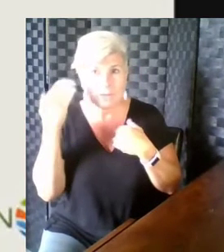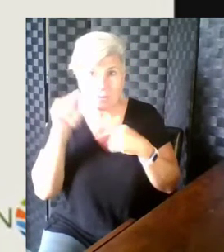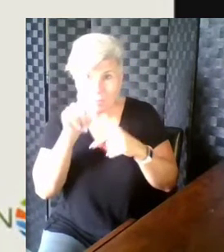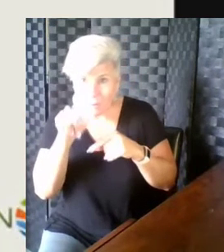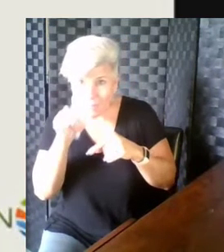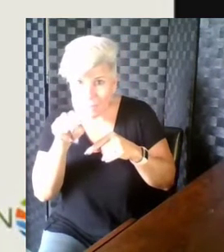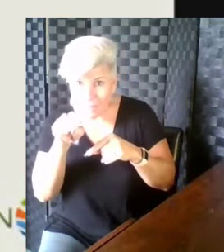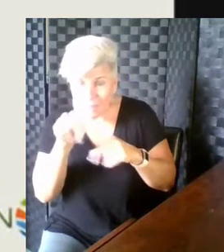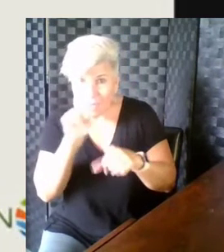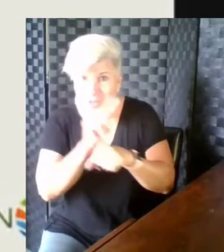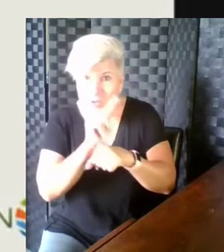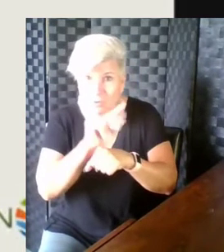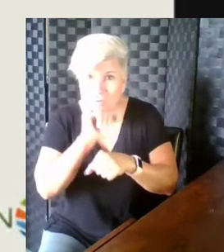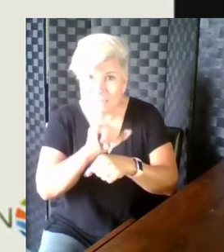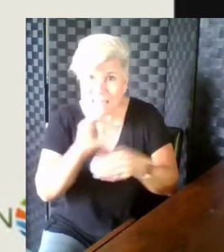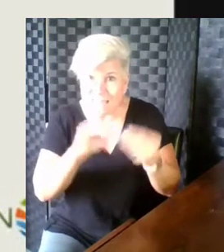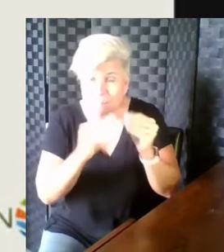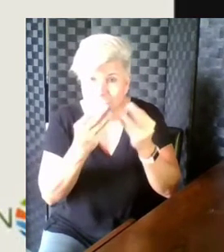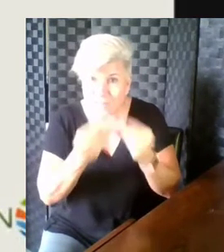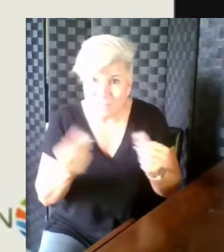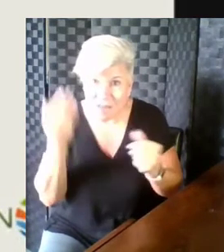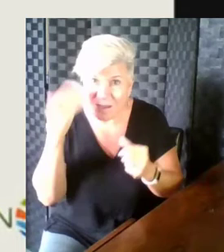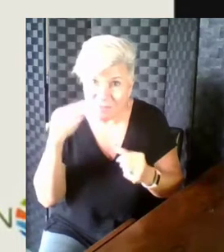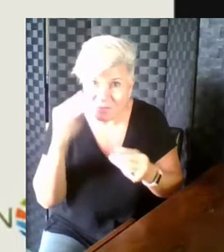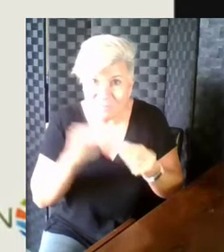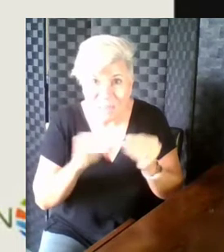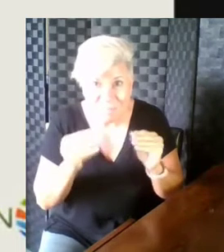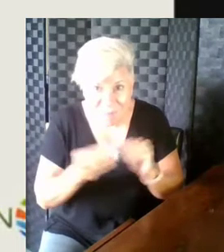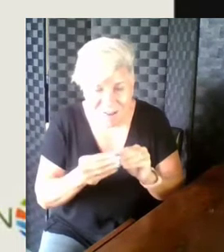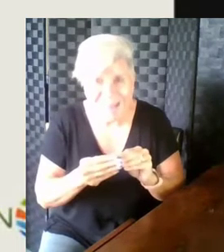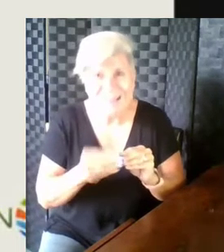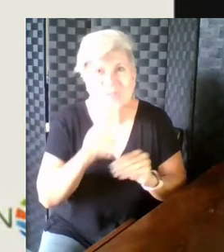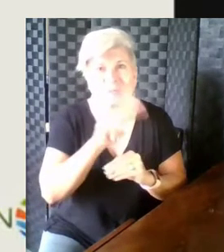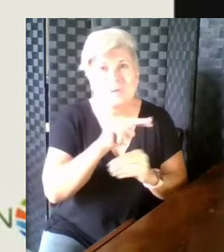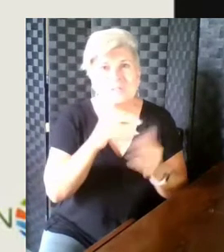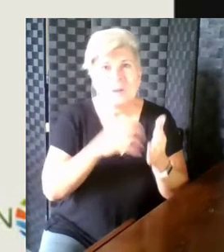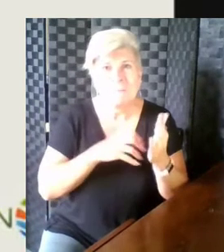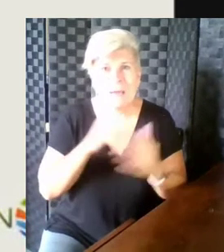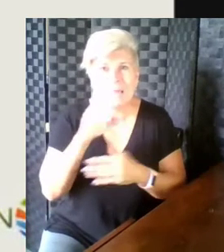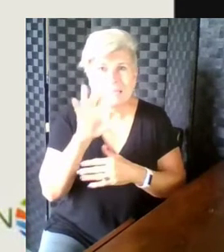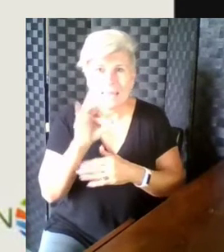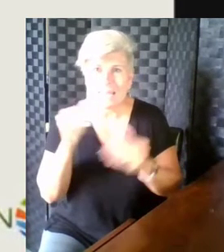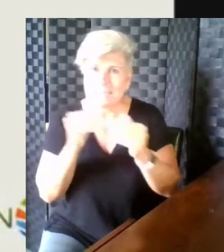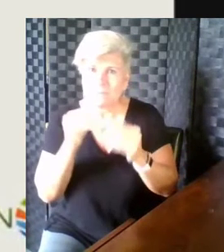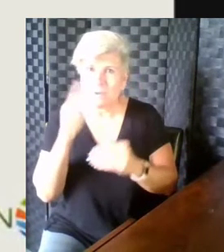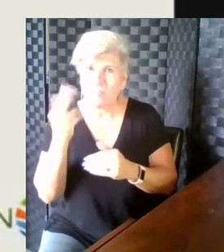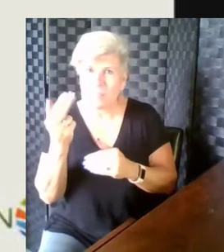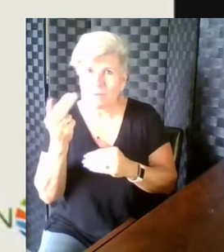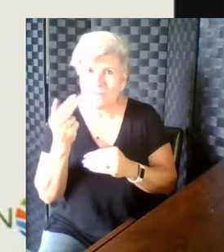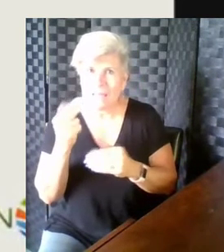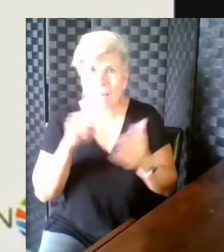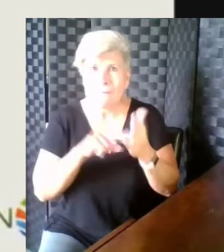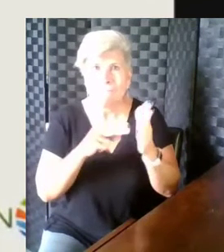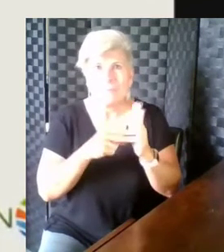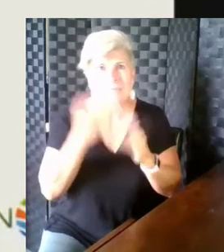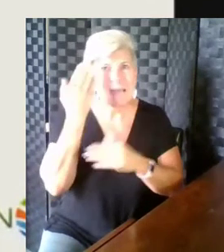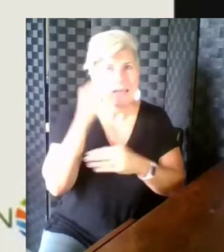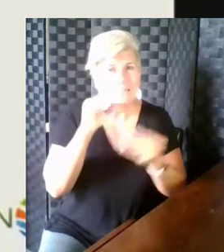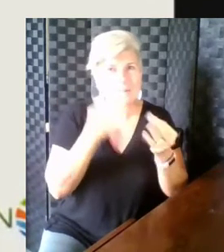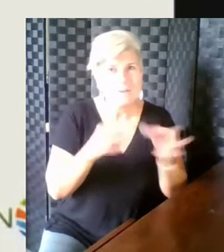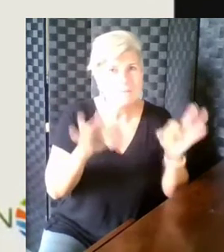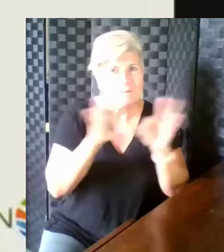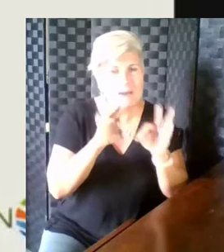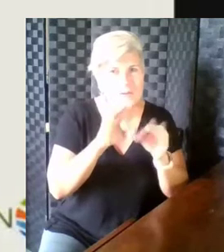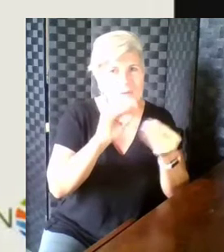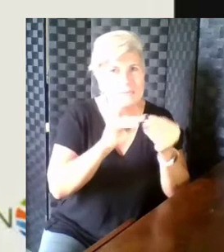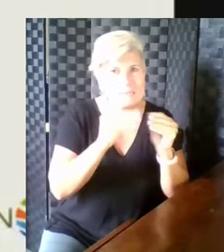equal sign. We can use this equation to solve for our unknown. 22 minus 9 equals 13. That means our unknown value is 13.